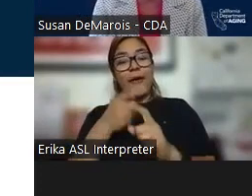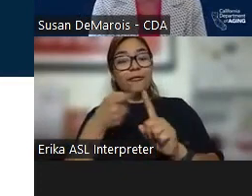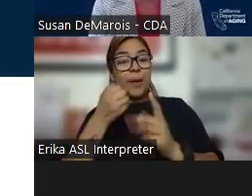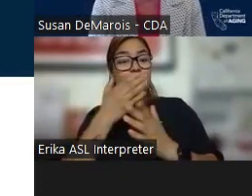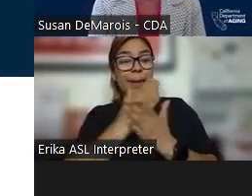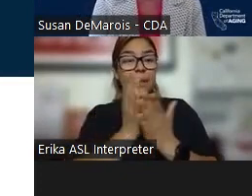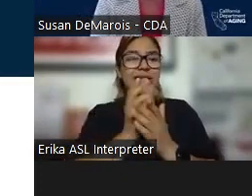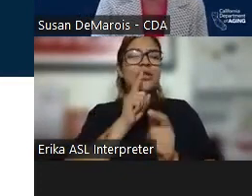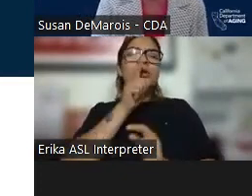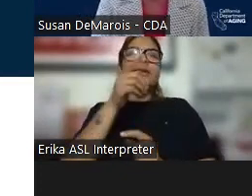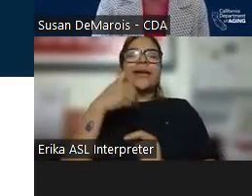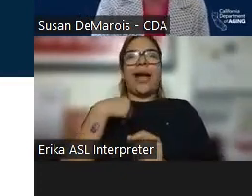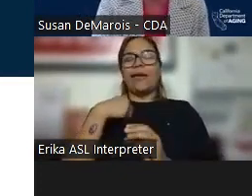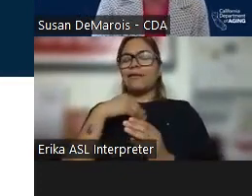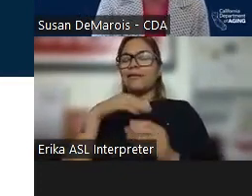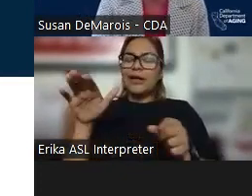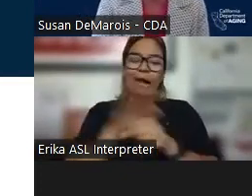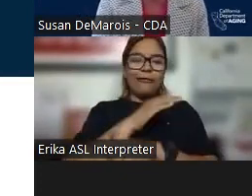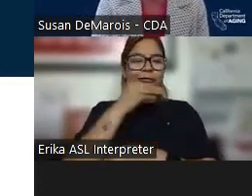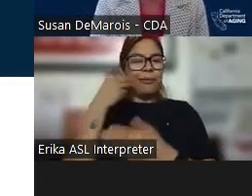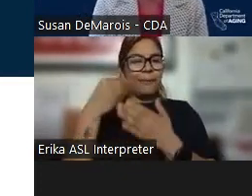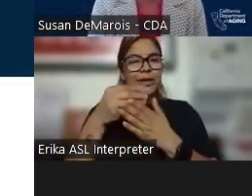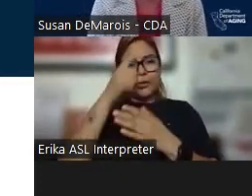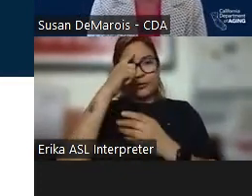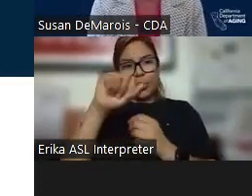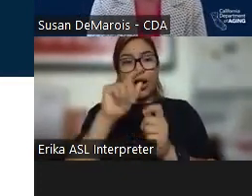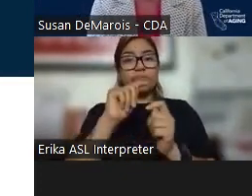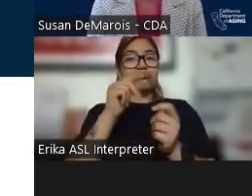extensions on some of the home and community-based services